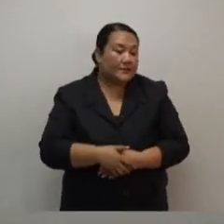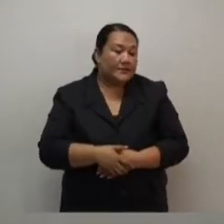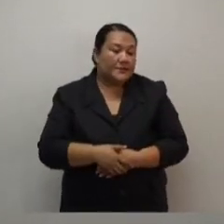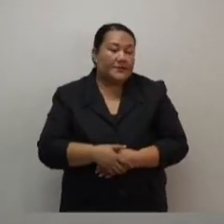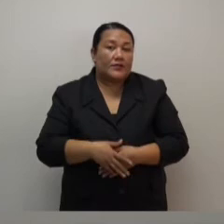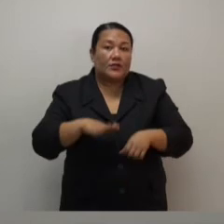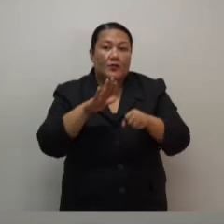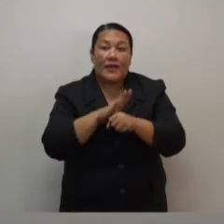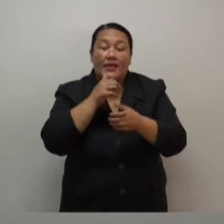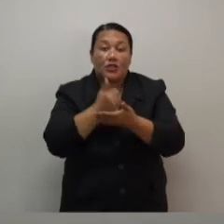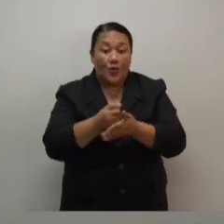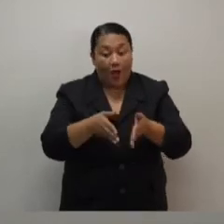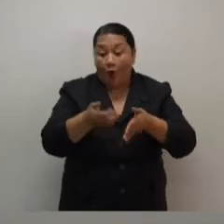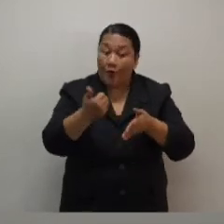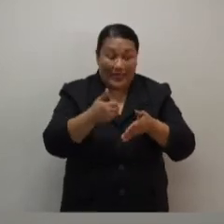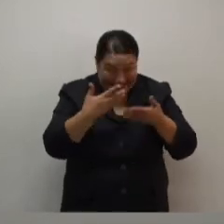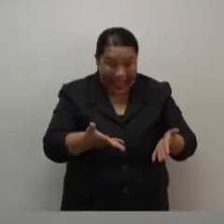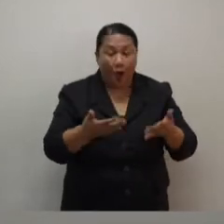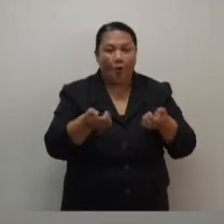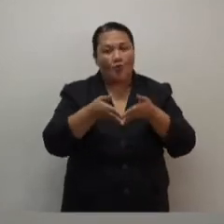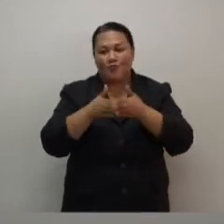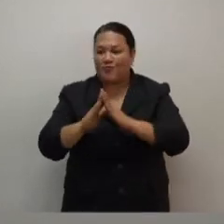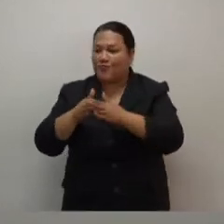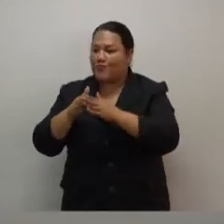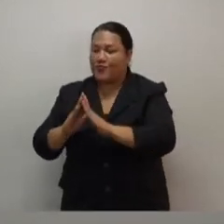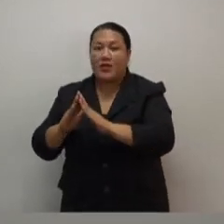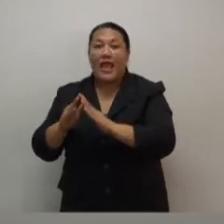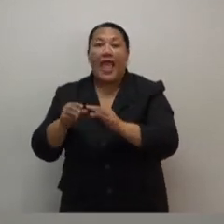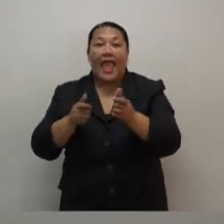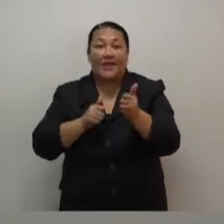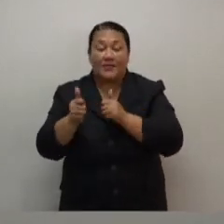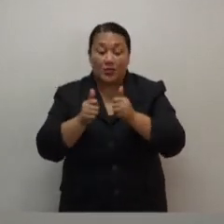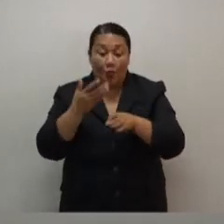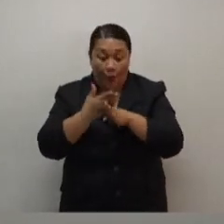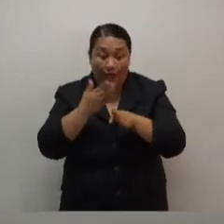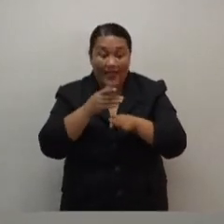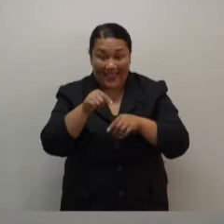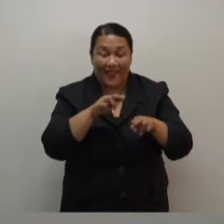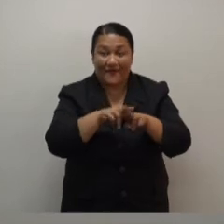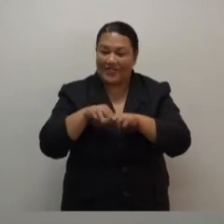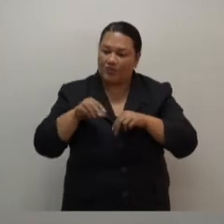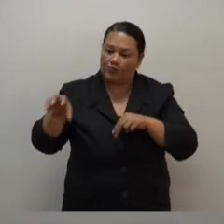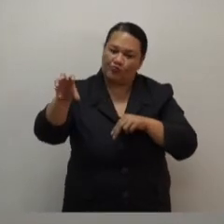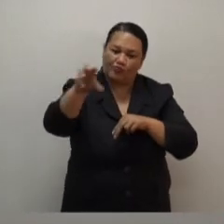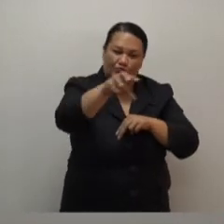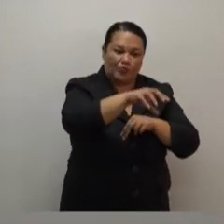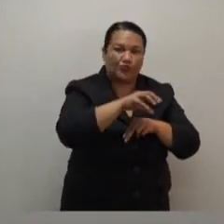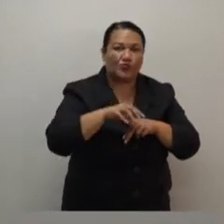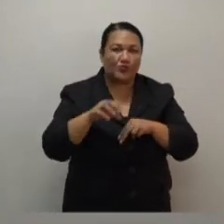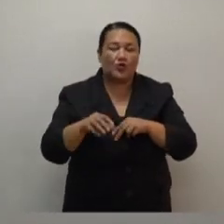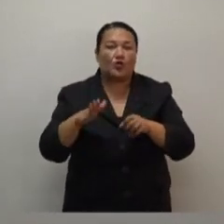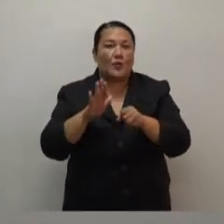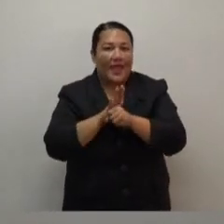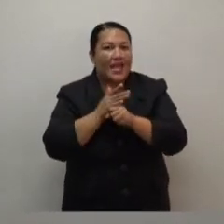that they are already setting up some ad hoc offices throughout Fiji and some of the CBD areas also beginning